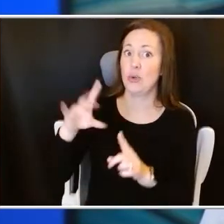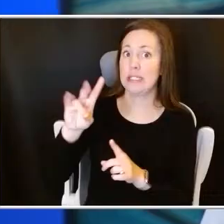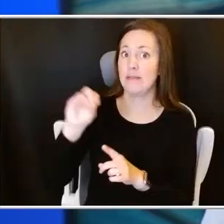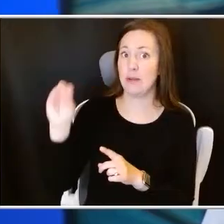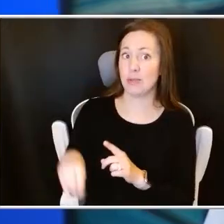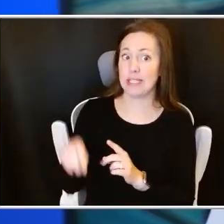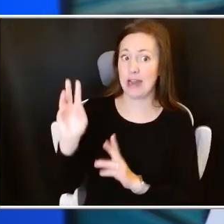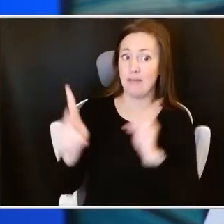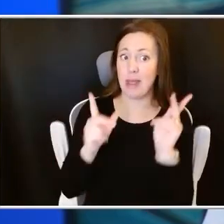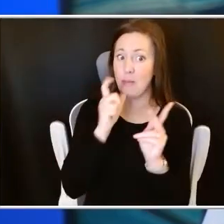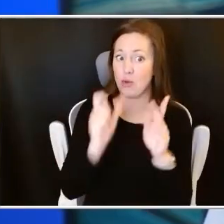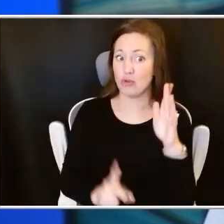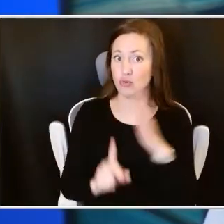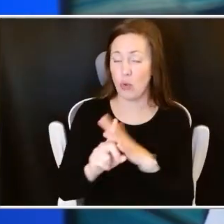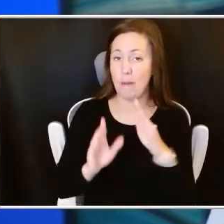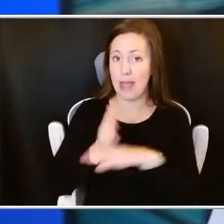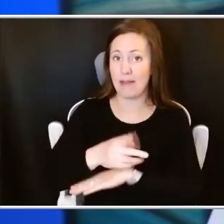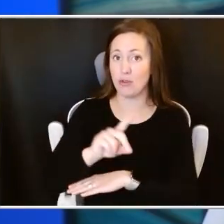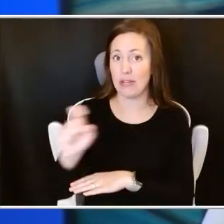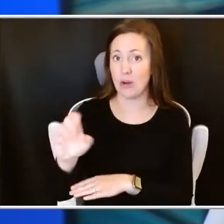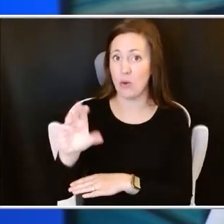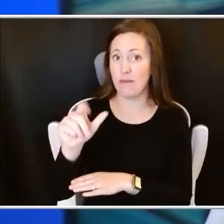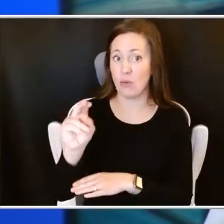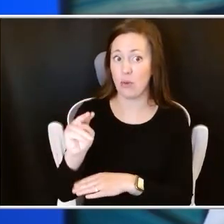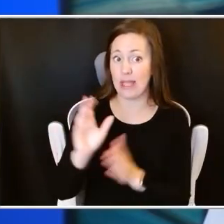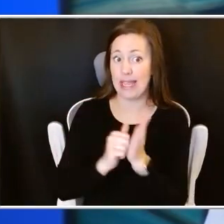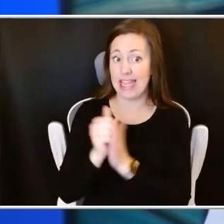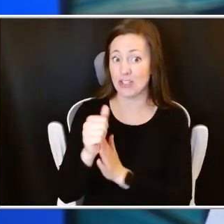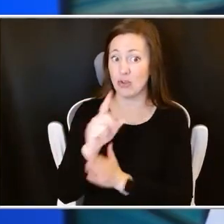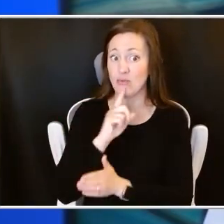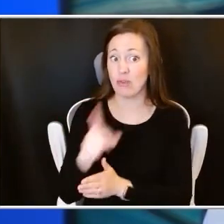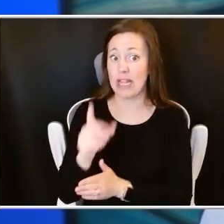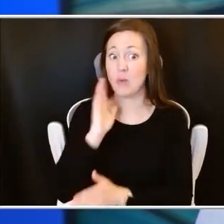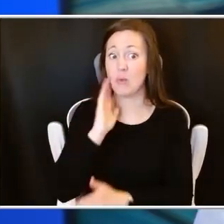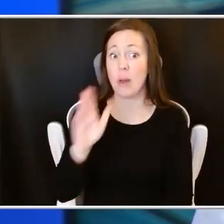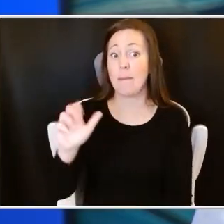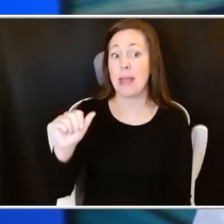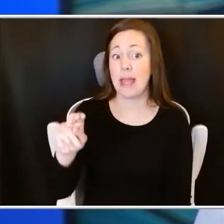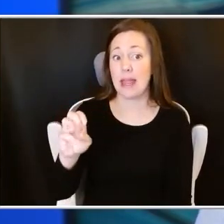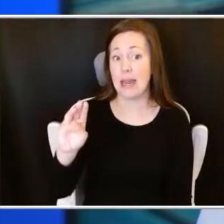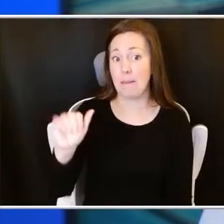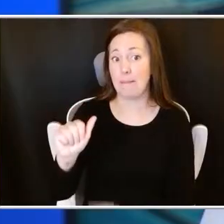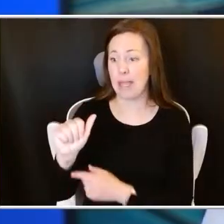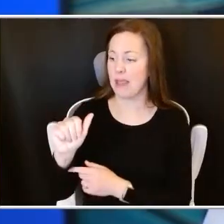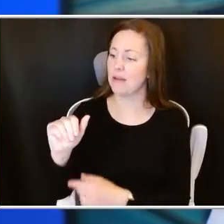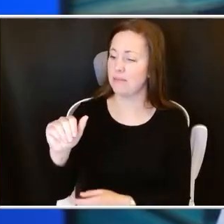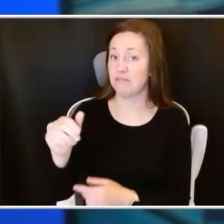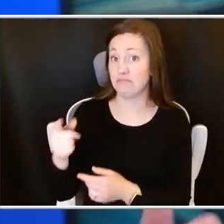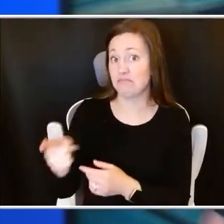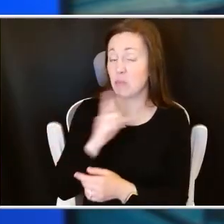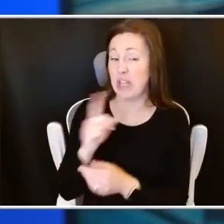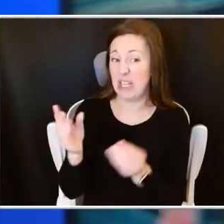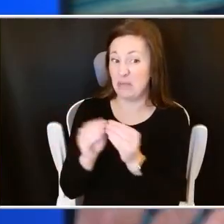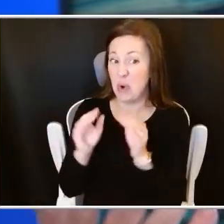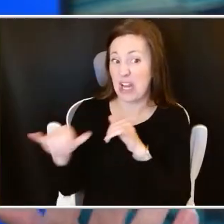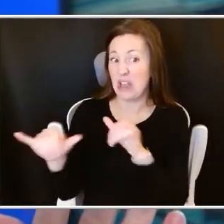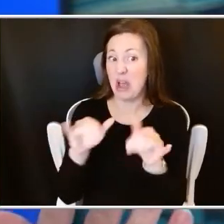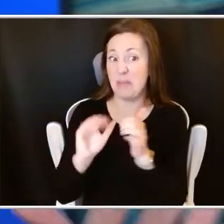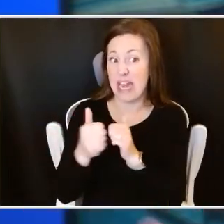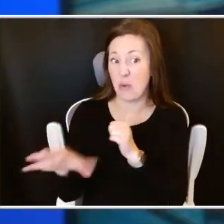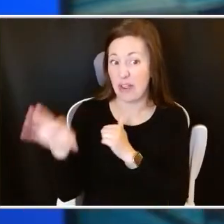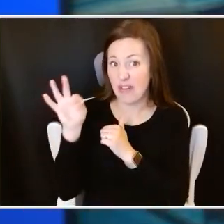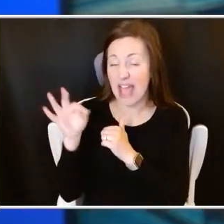after a diagnosis of colon cancer will be anemic. It's actually kind of showing up as one of the more common ways we find it. We talk about symptoms of abdominal pain